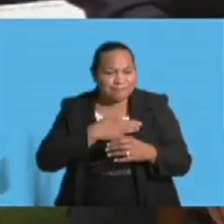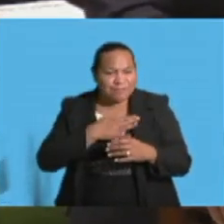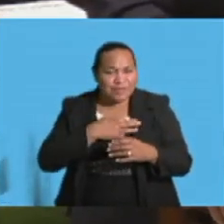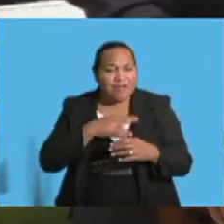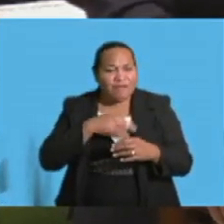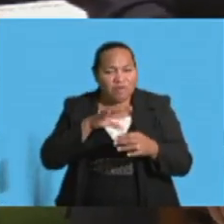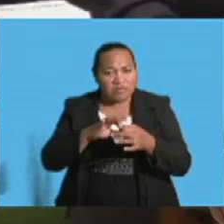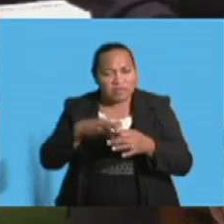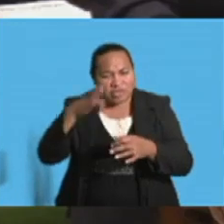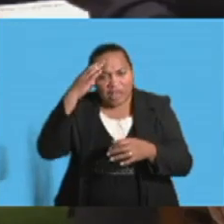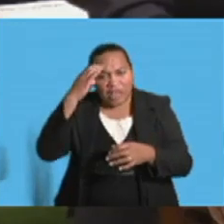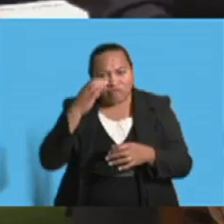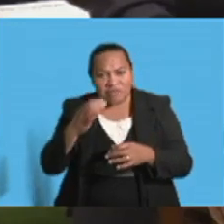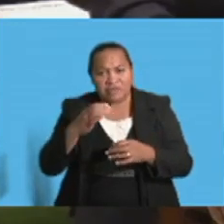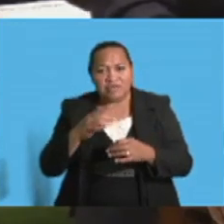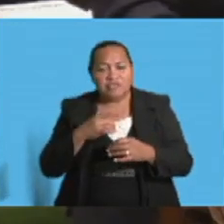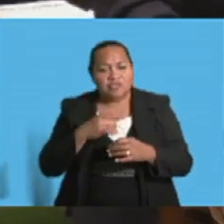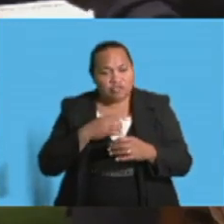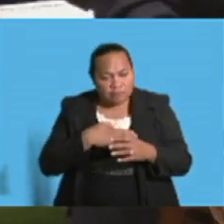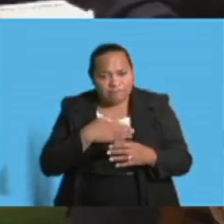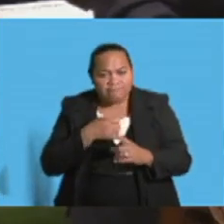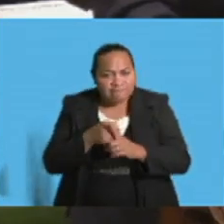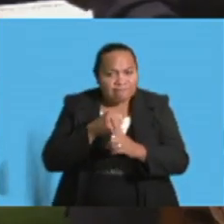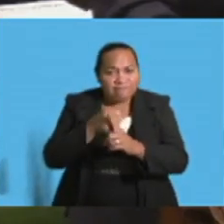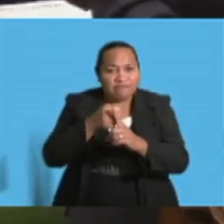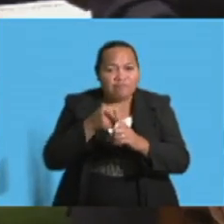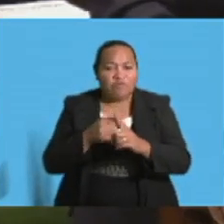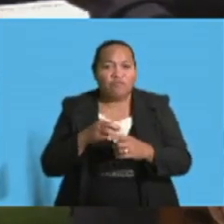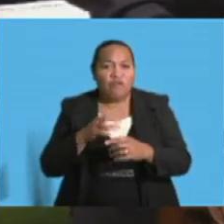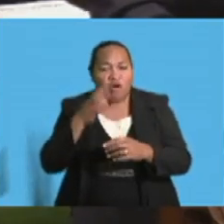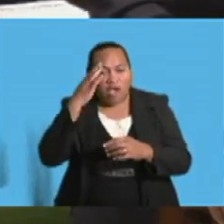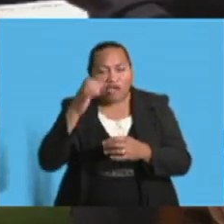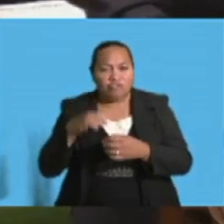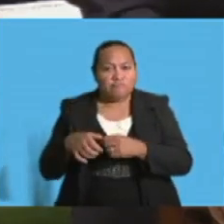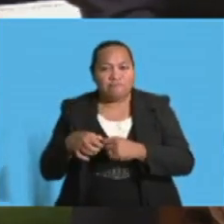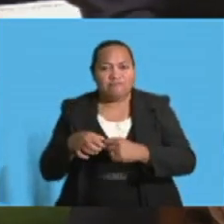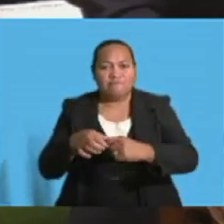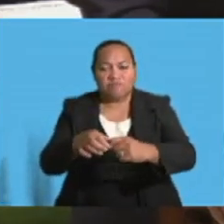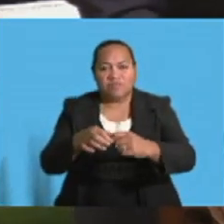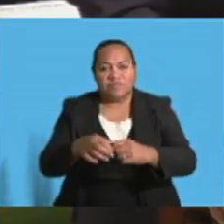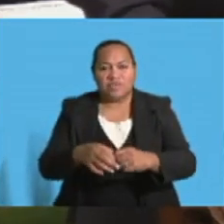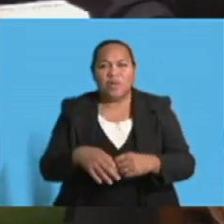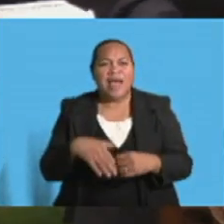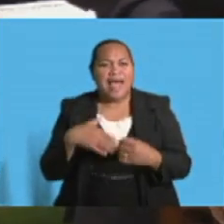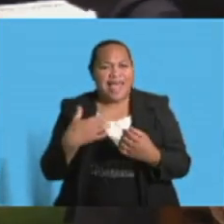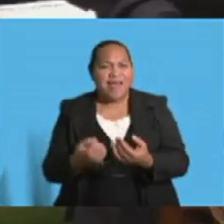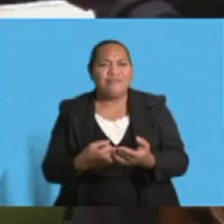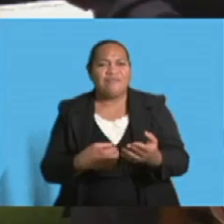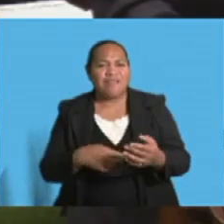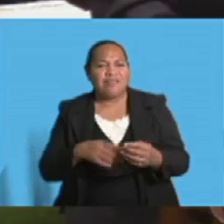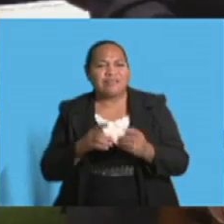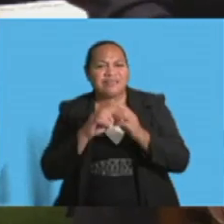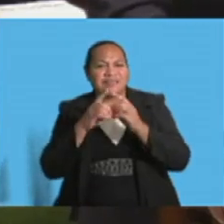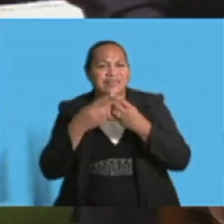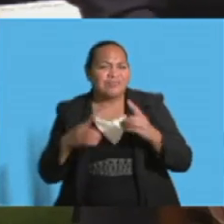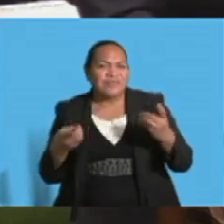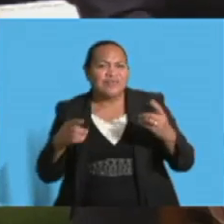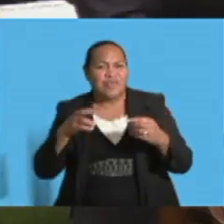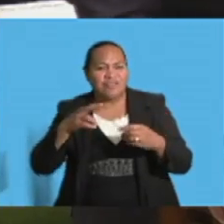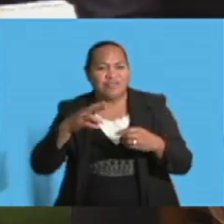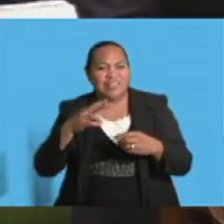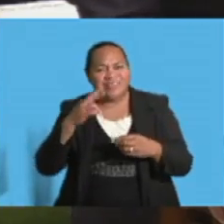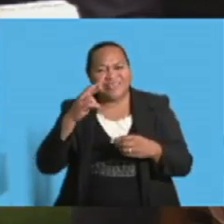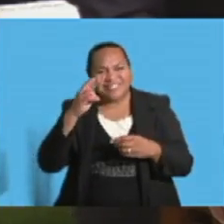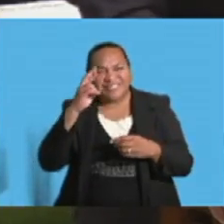is very critical, Madam Speaker, to take our country forward. We've had, Madam Speaker, racism in Parliament. We've had all sorts